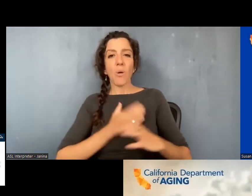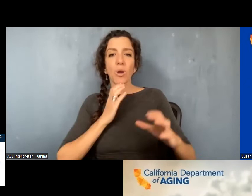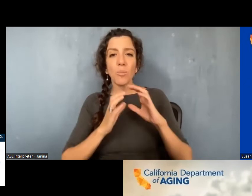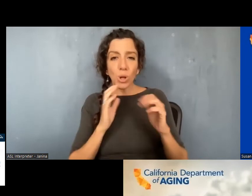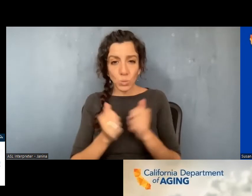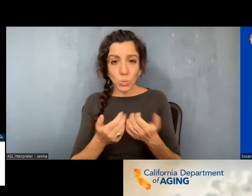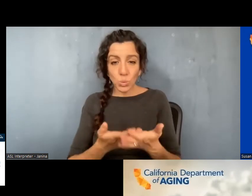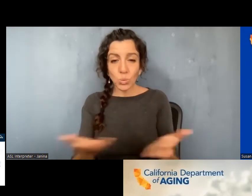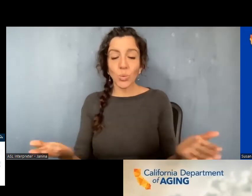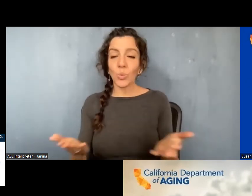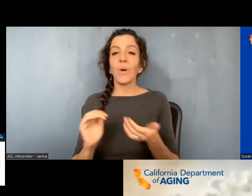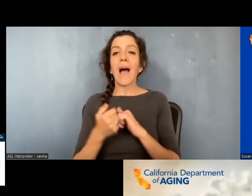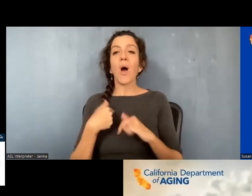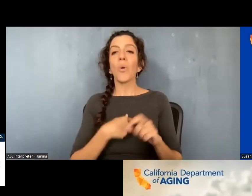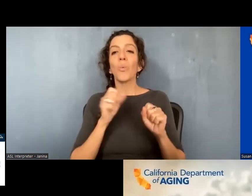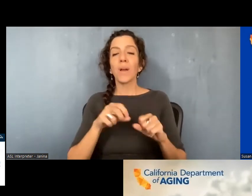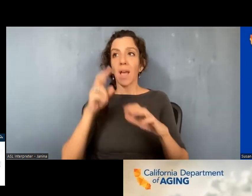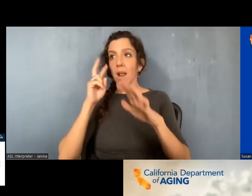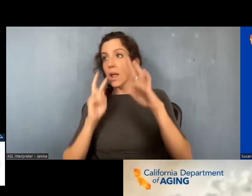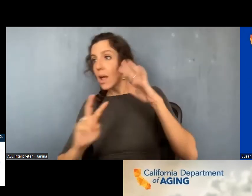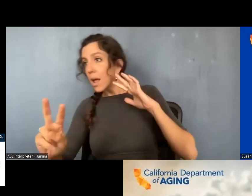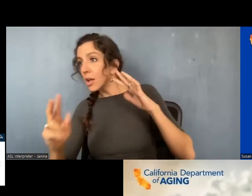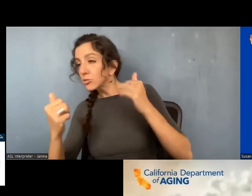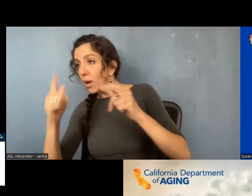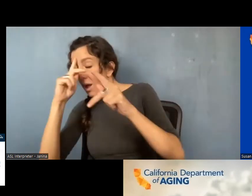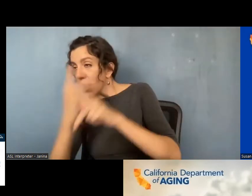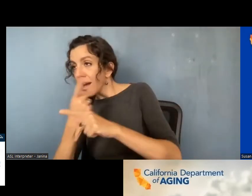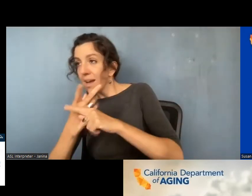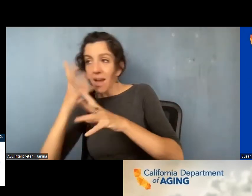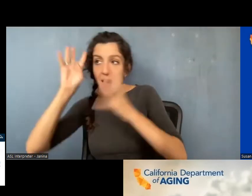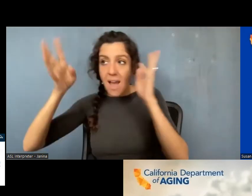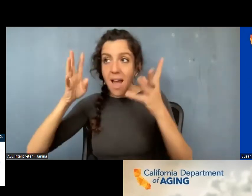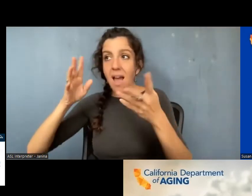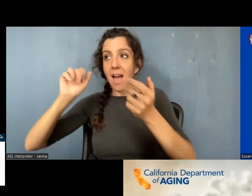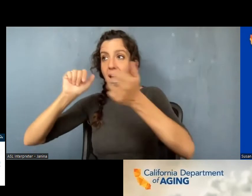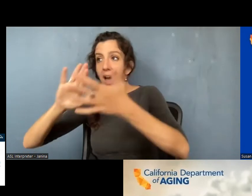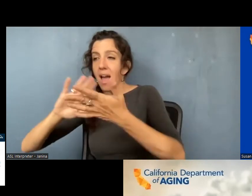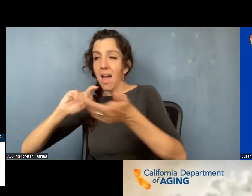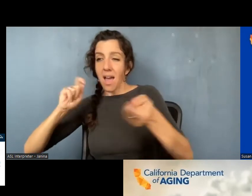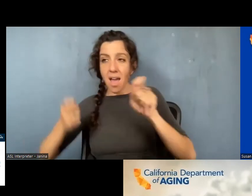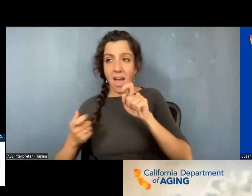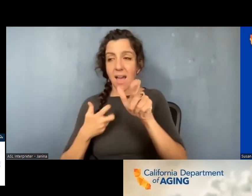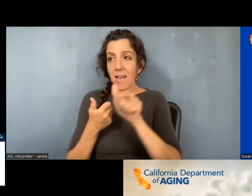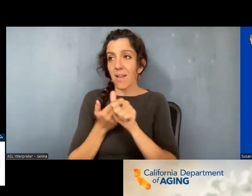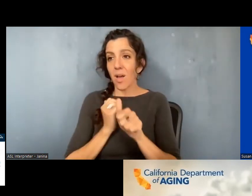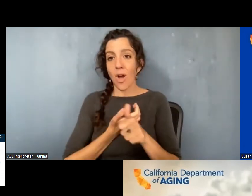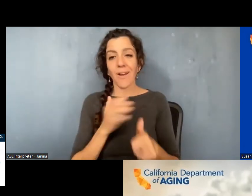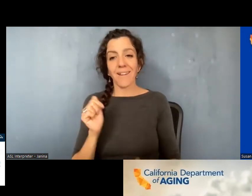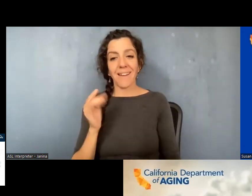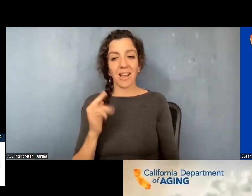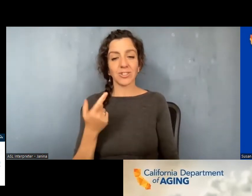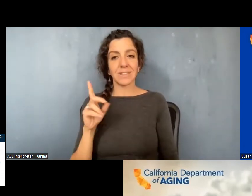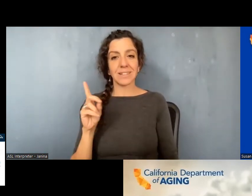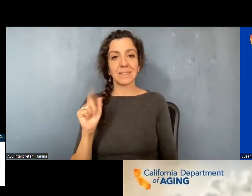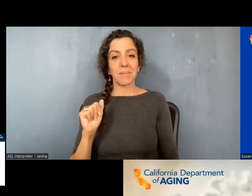we be looking ahead, looking forward, and innovating and modernizing our Aging and Disability